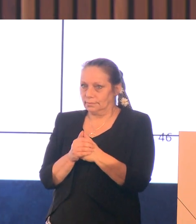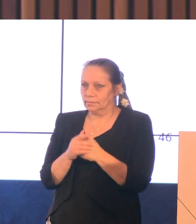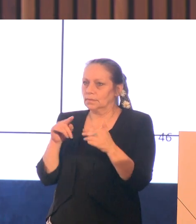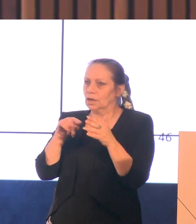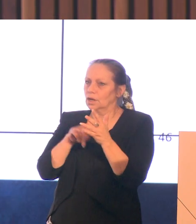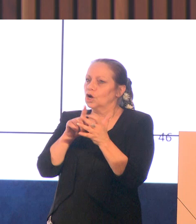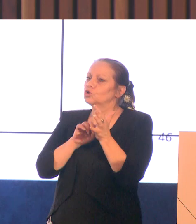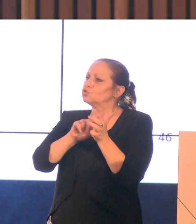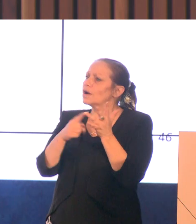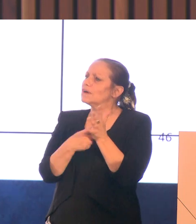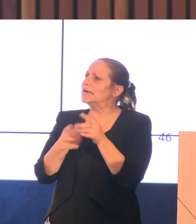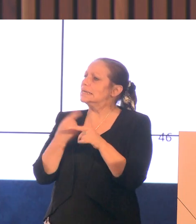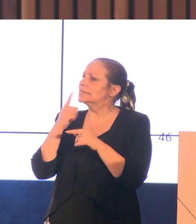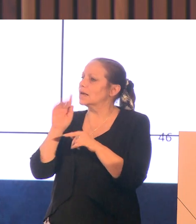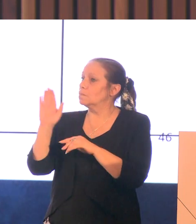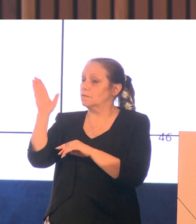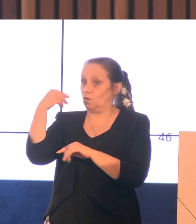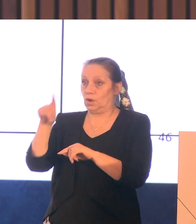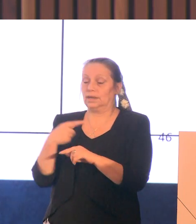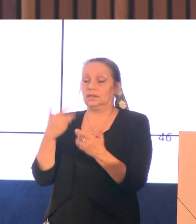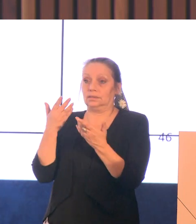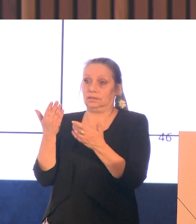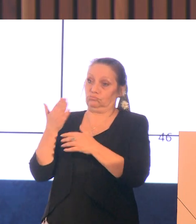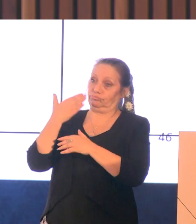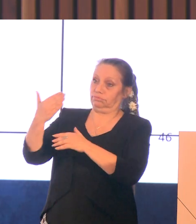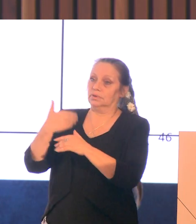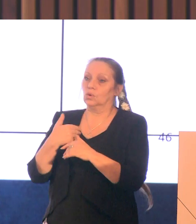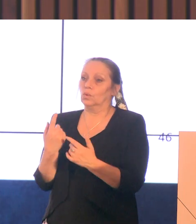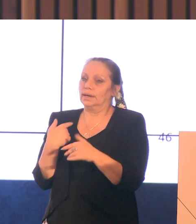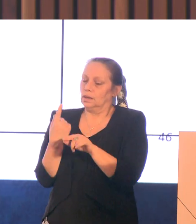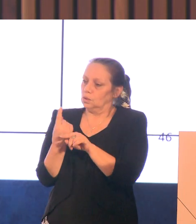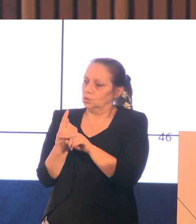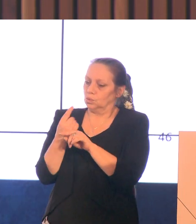Trevor referred to this in his opening remarks when he drew